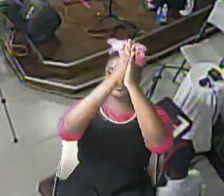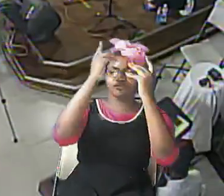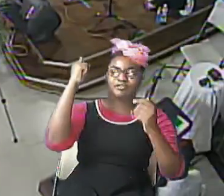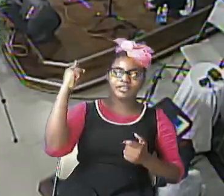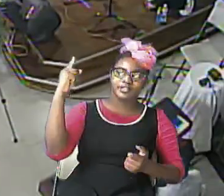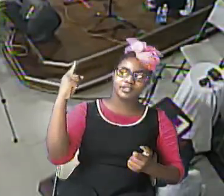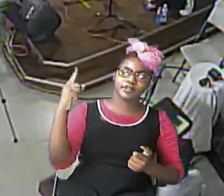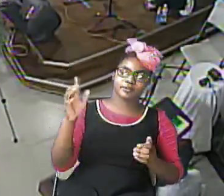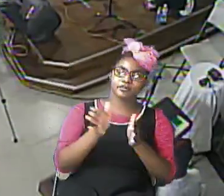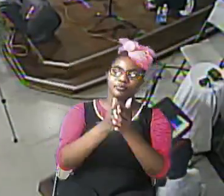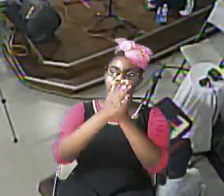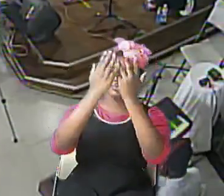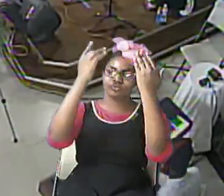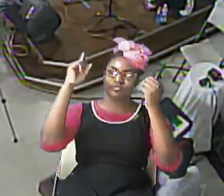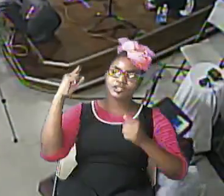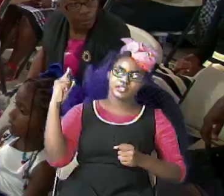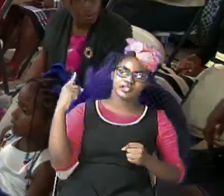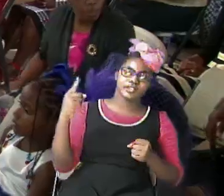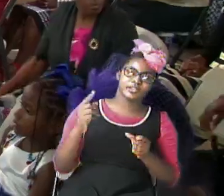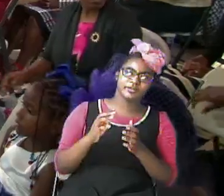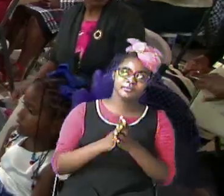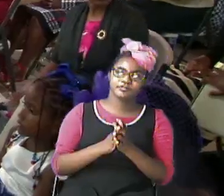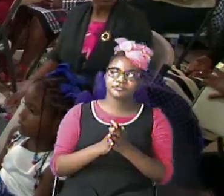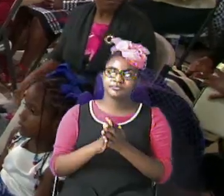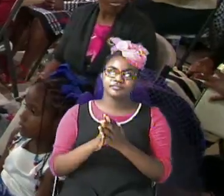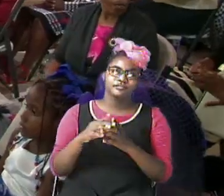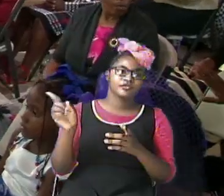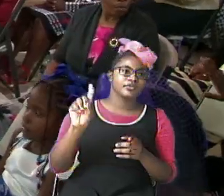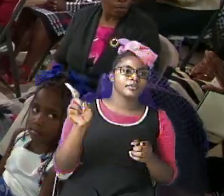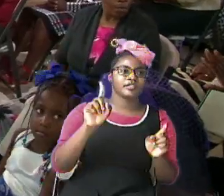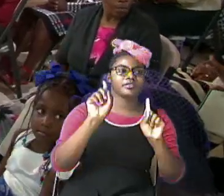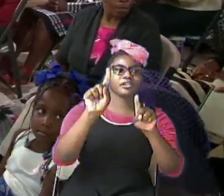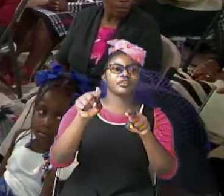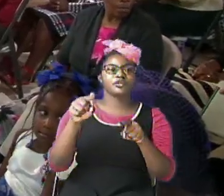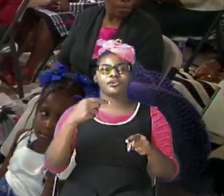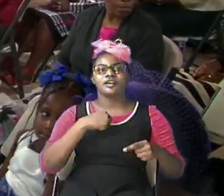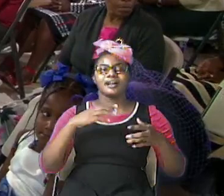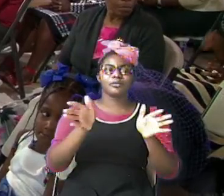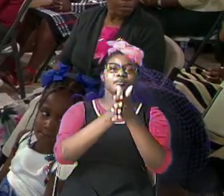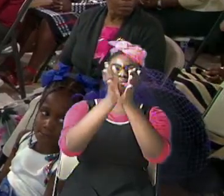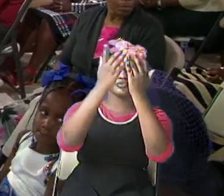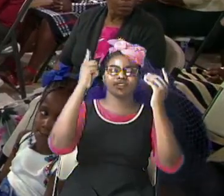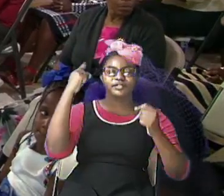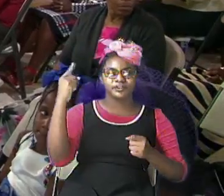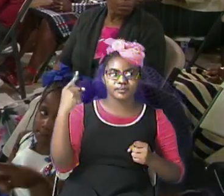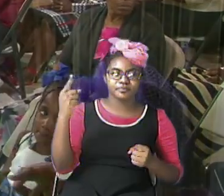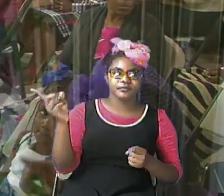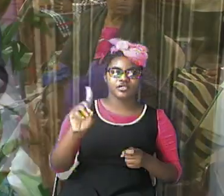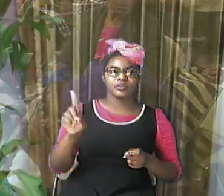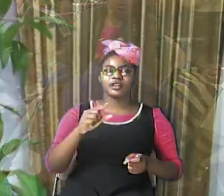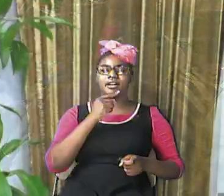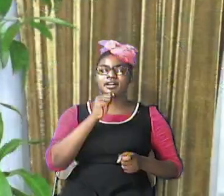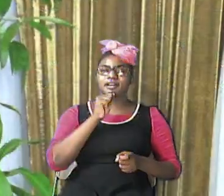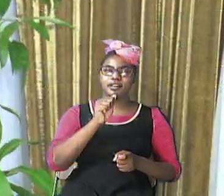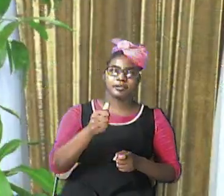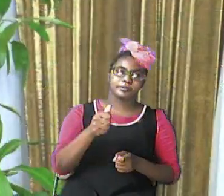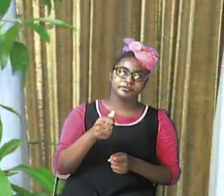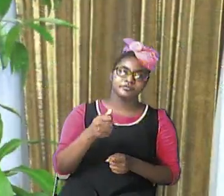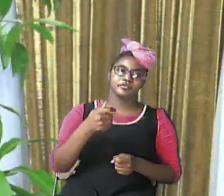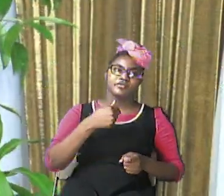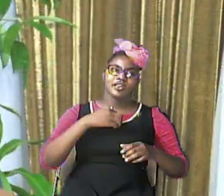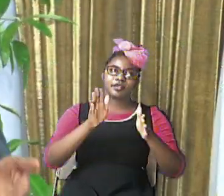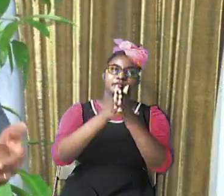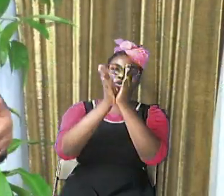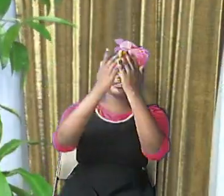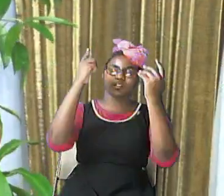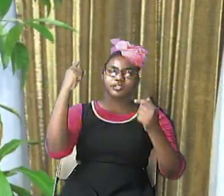him. Wherever I go, I will praise him. Wherever I am, I will praise